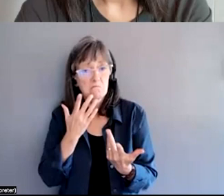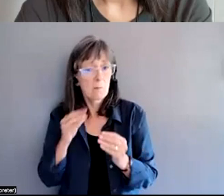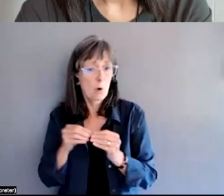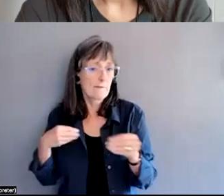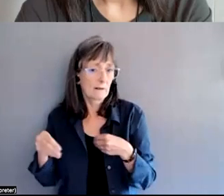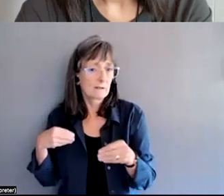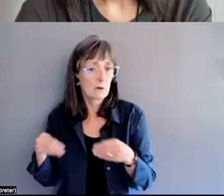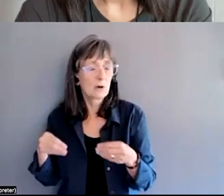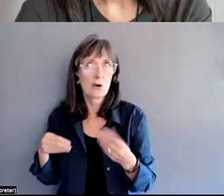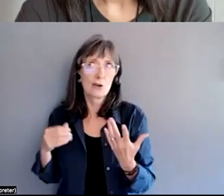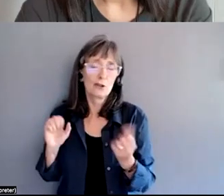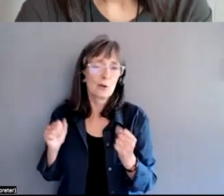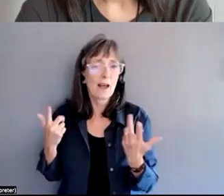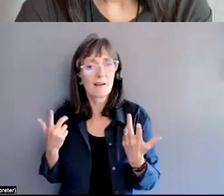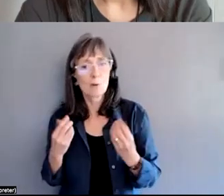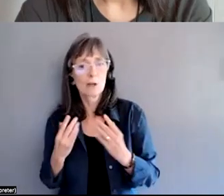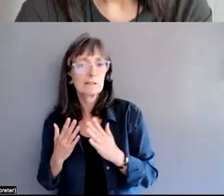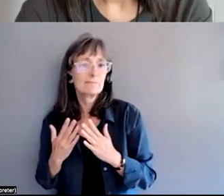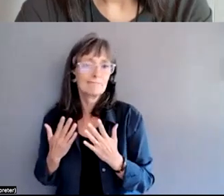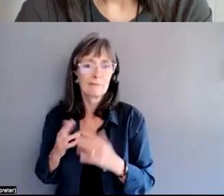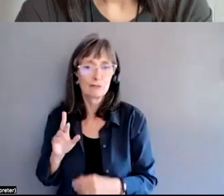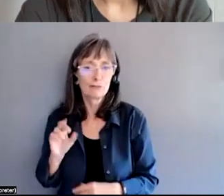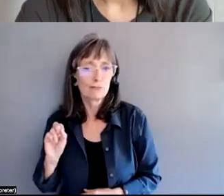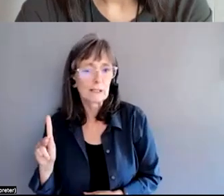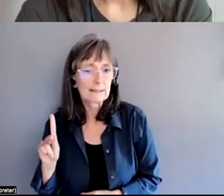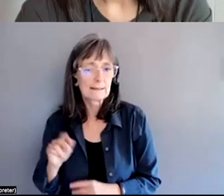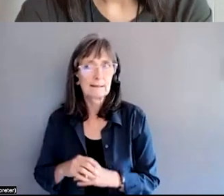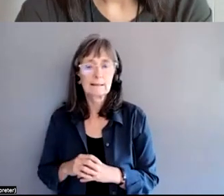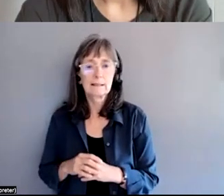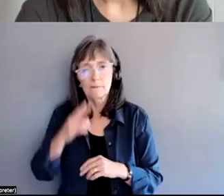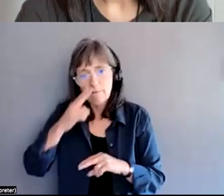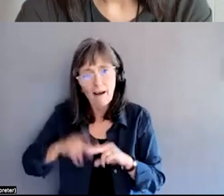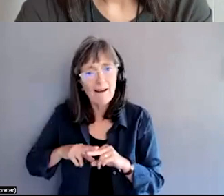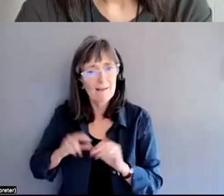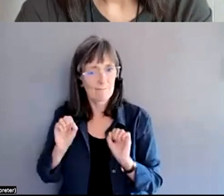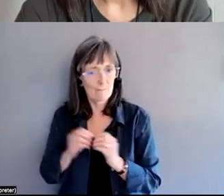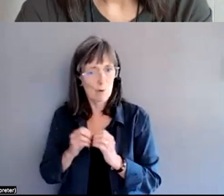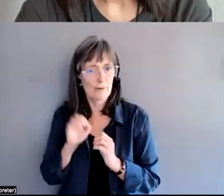You can take some risks and have some fun with